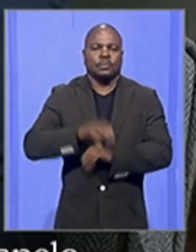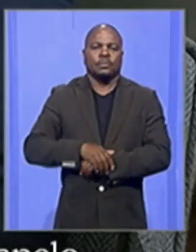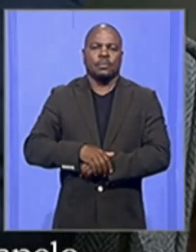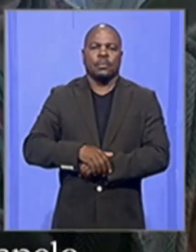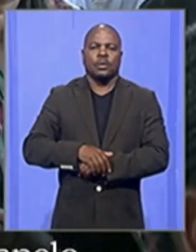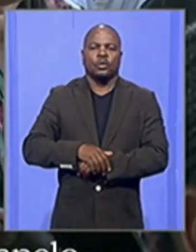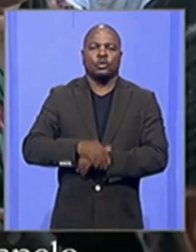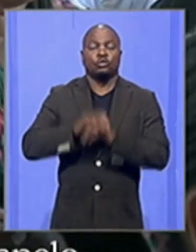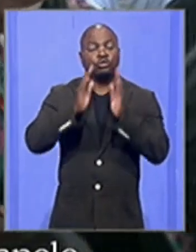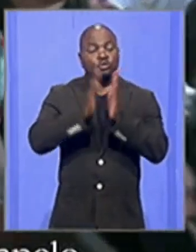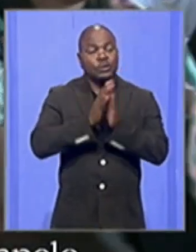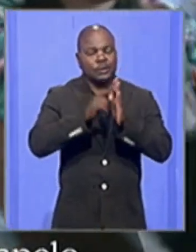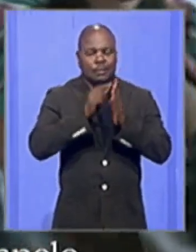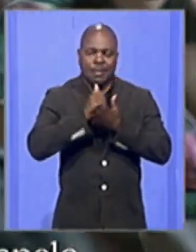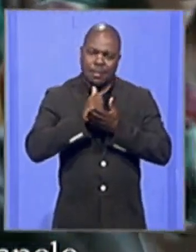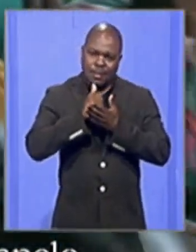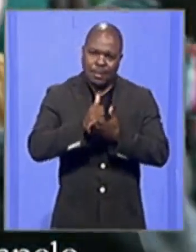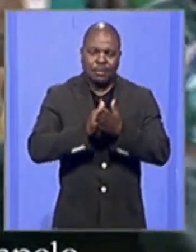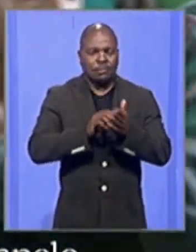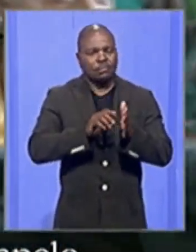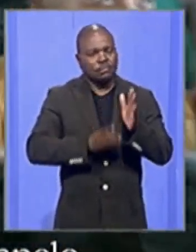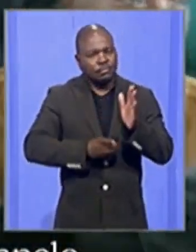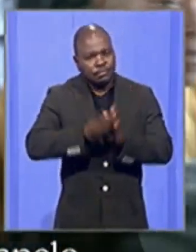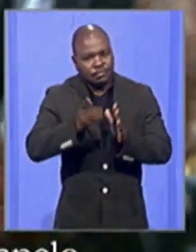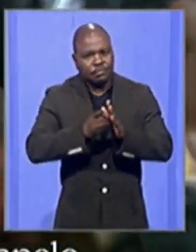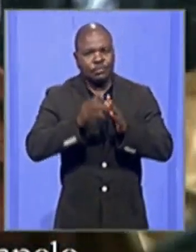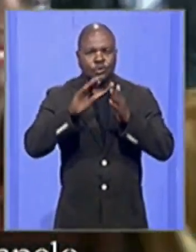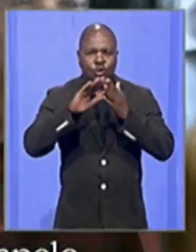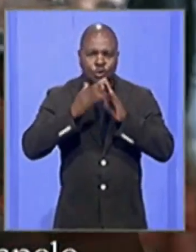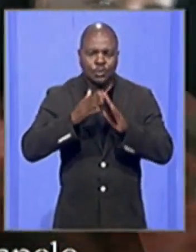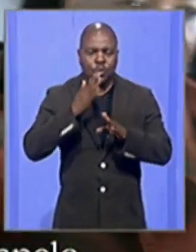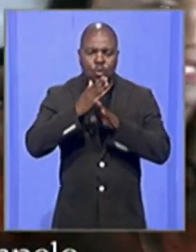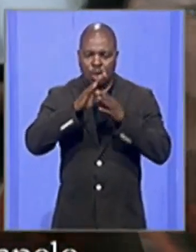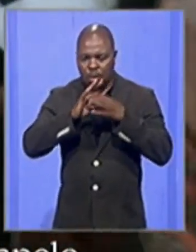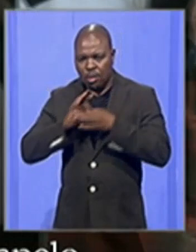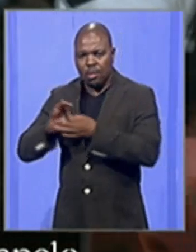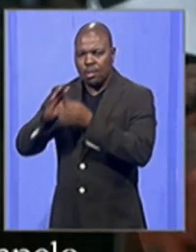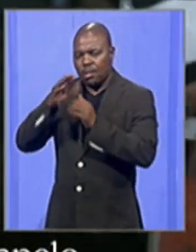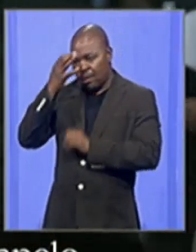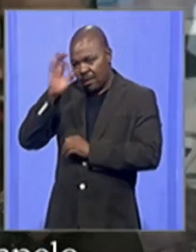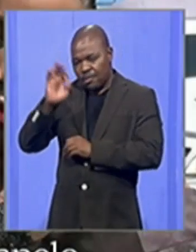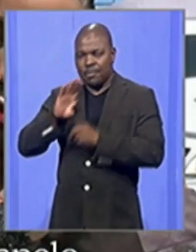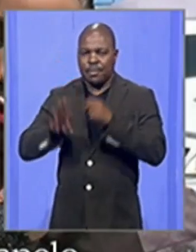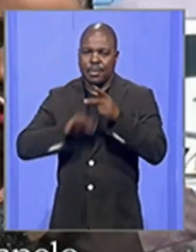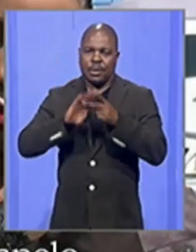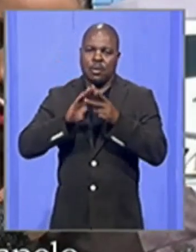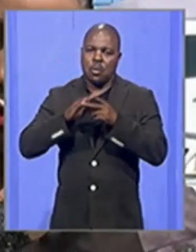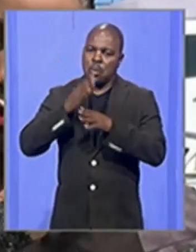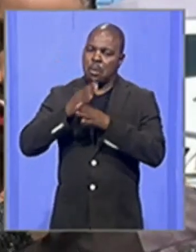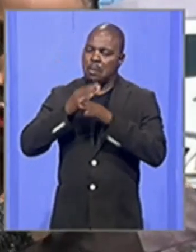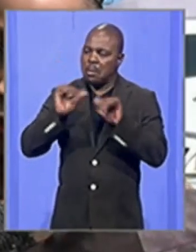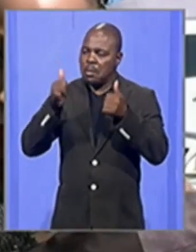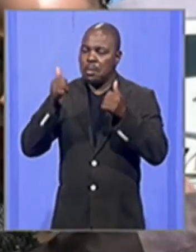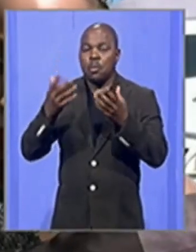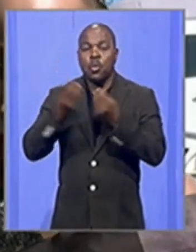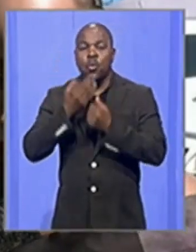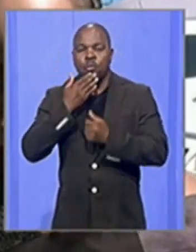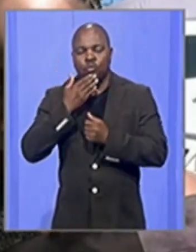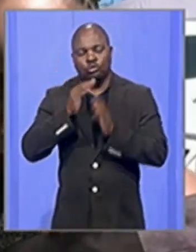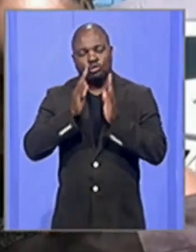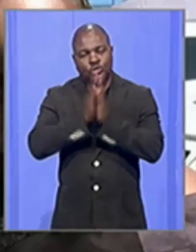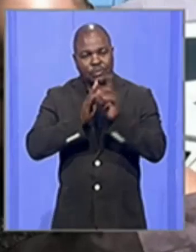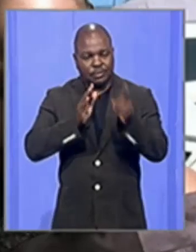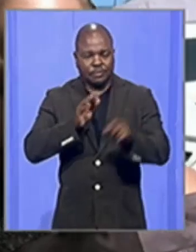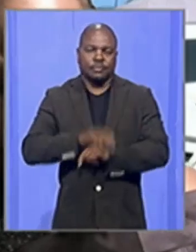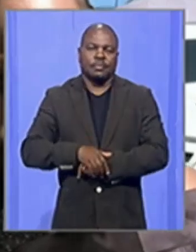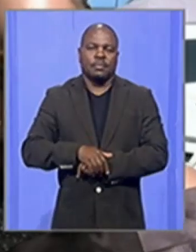contribute in the development of the society, work with us as the government, and we're working very well with the churches here. We don't